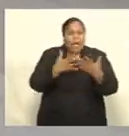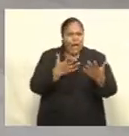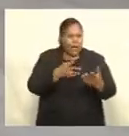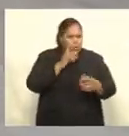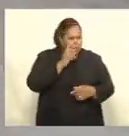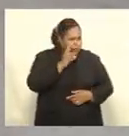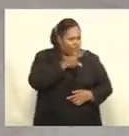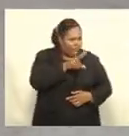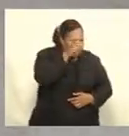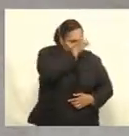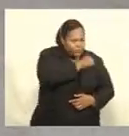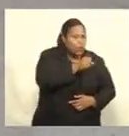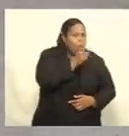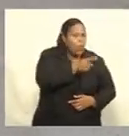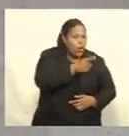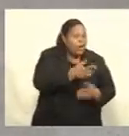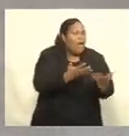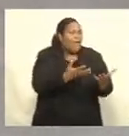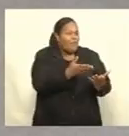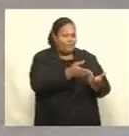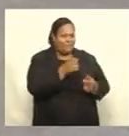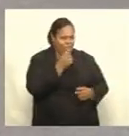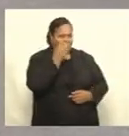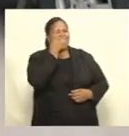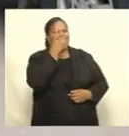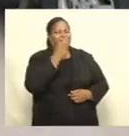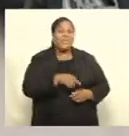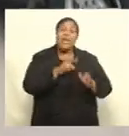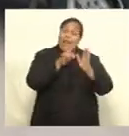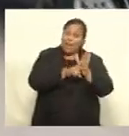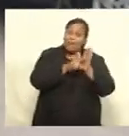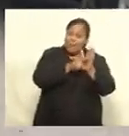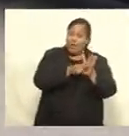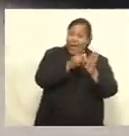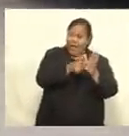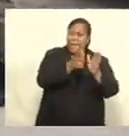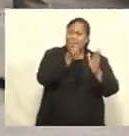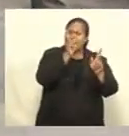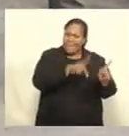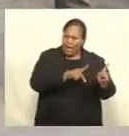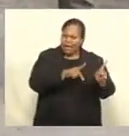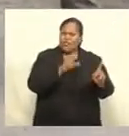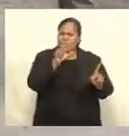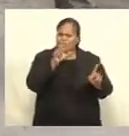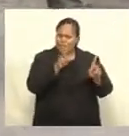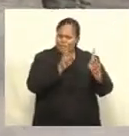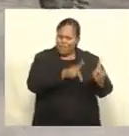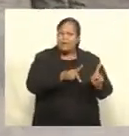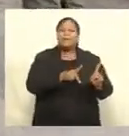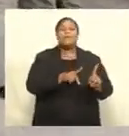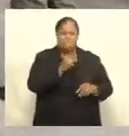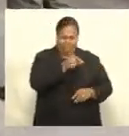signs. Lautoka's Churchill Park has been their base of operation since last week.